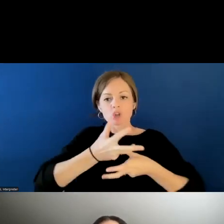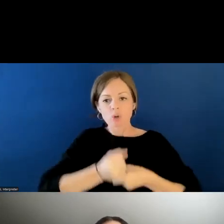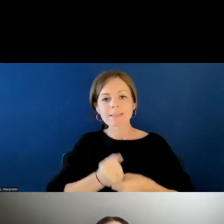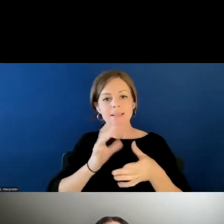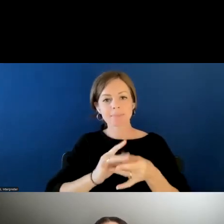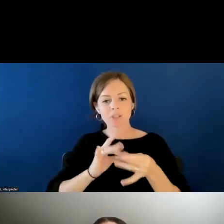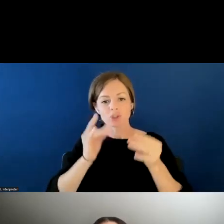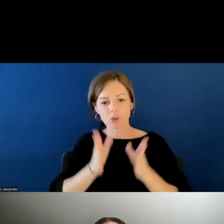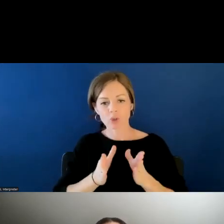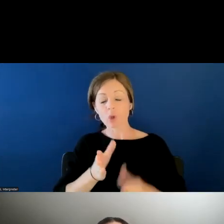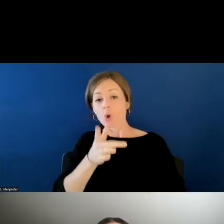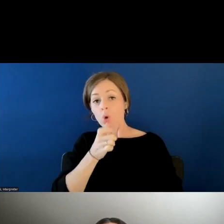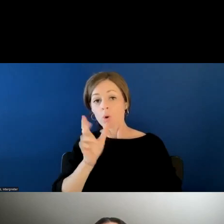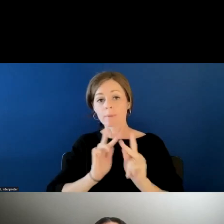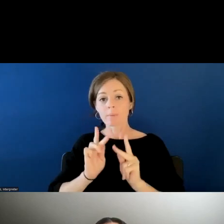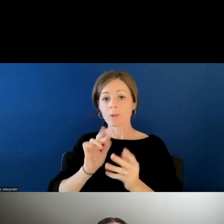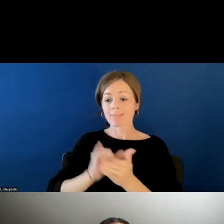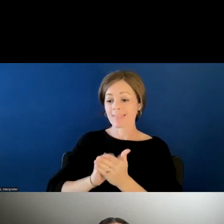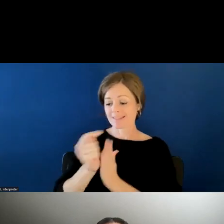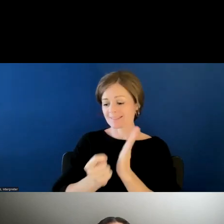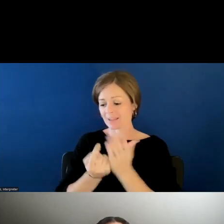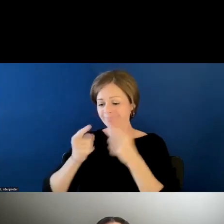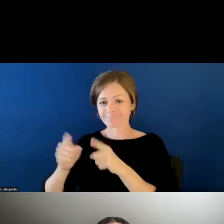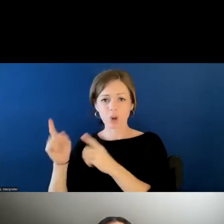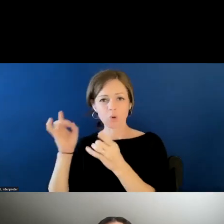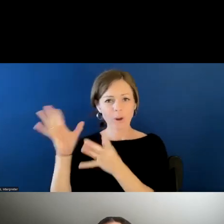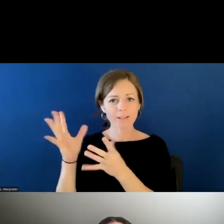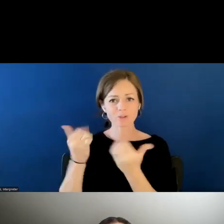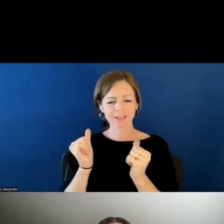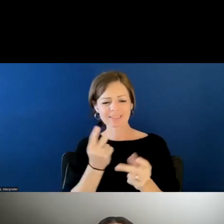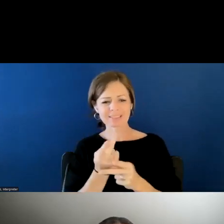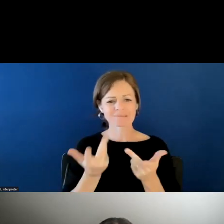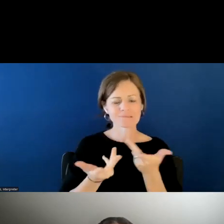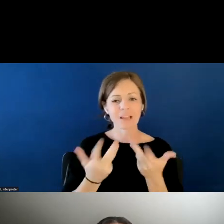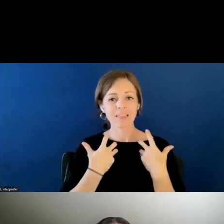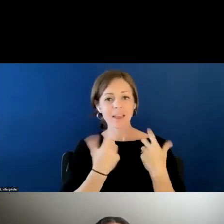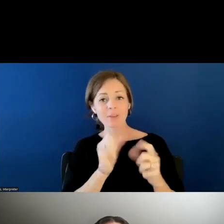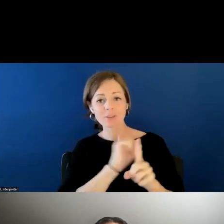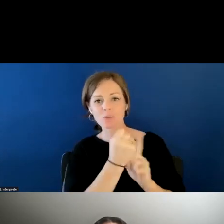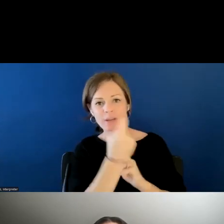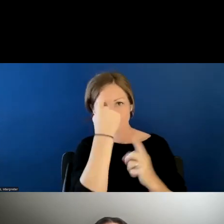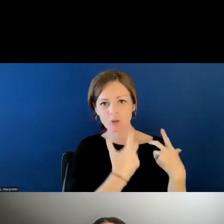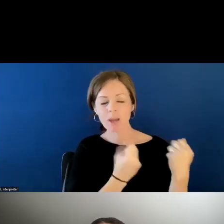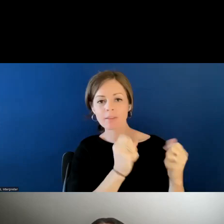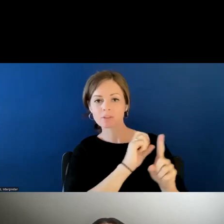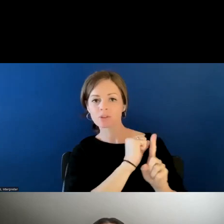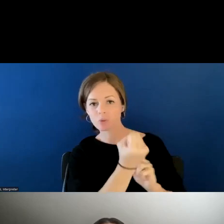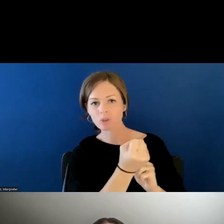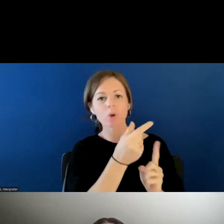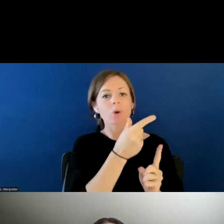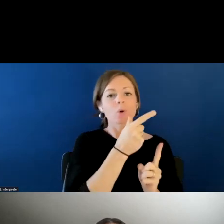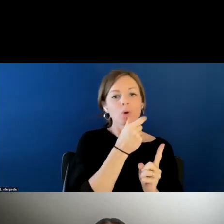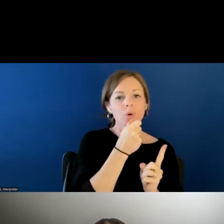that in a time of crisis or when navigating a difficult health situation, mental health situation, who would you turn